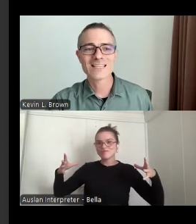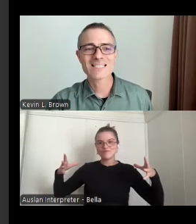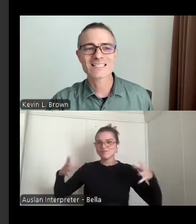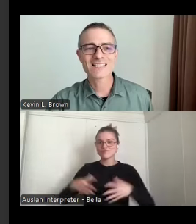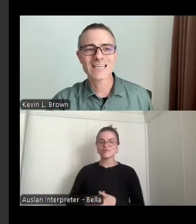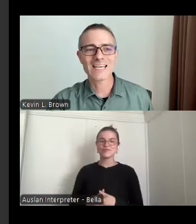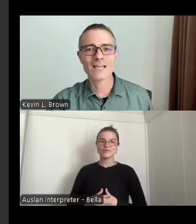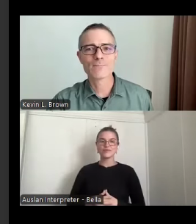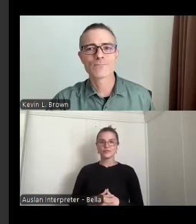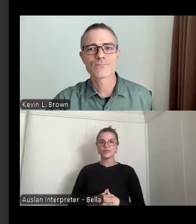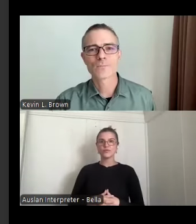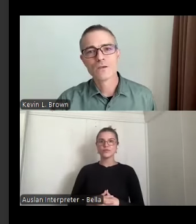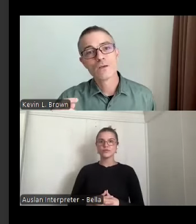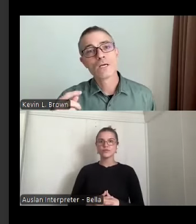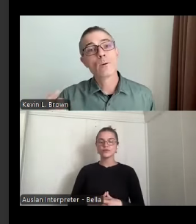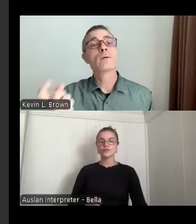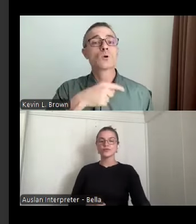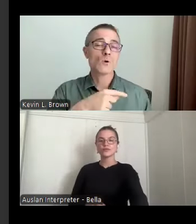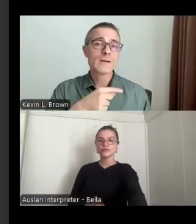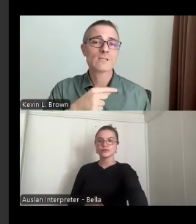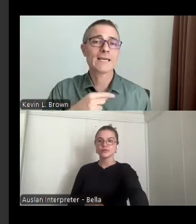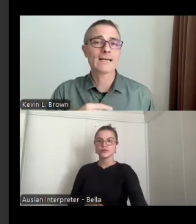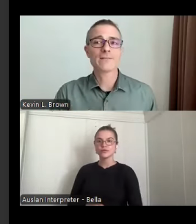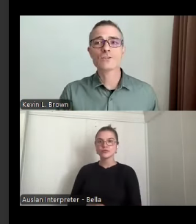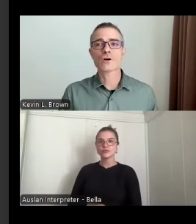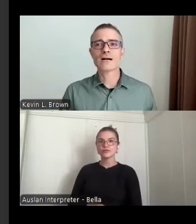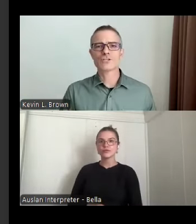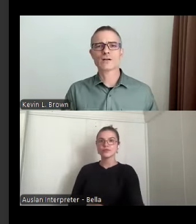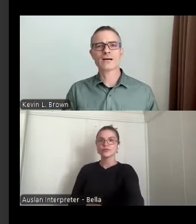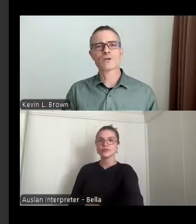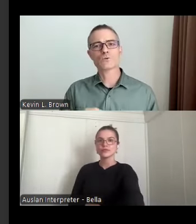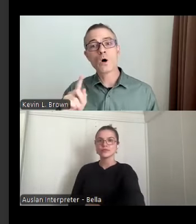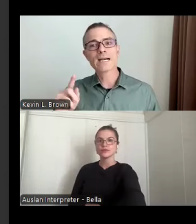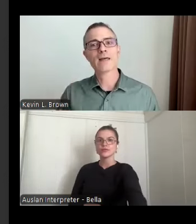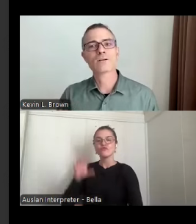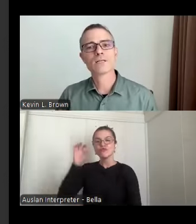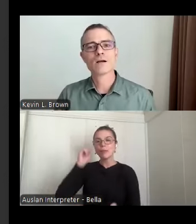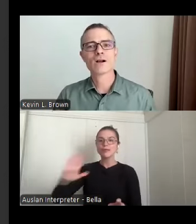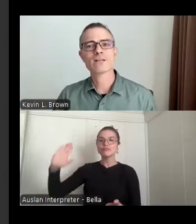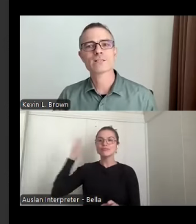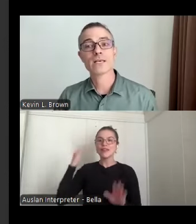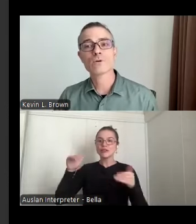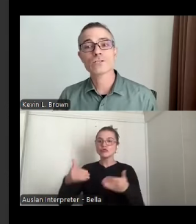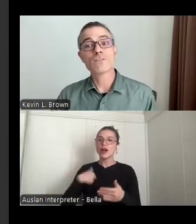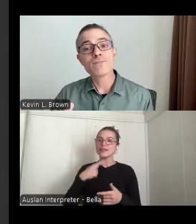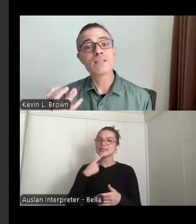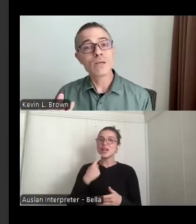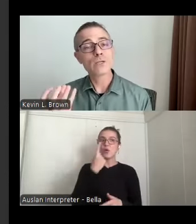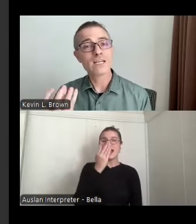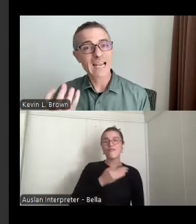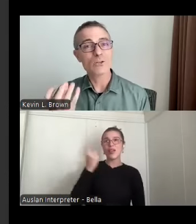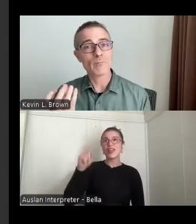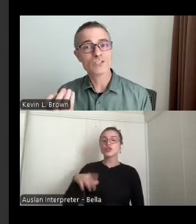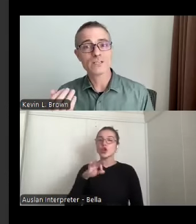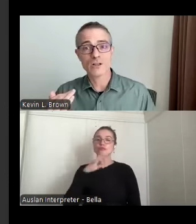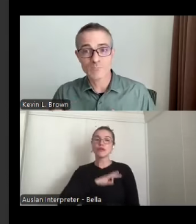let this sink in. Remember at the beginning, in the intro, I shared about those 1 in 1,000 nonprofits that reached 50 million